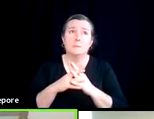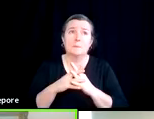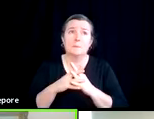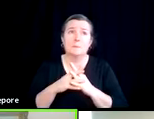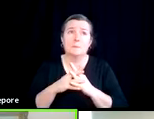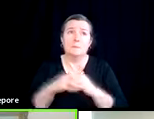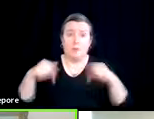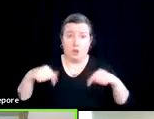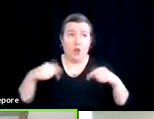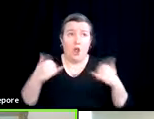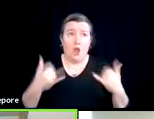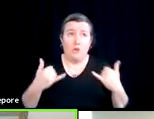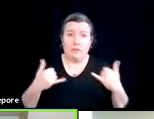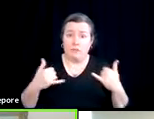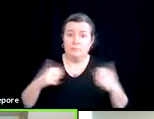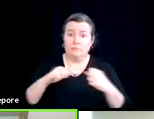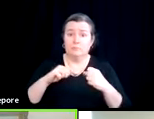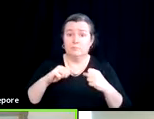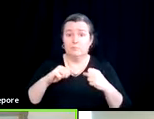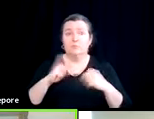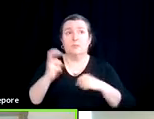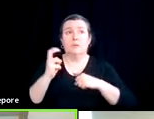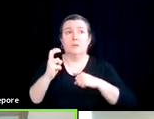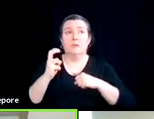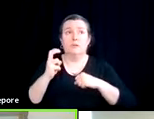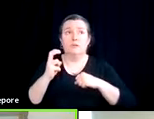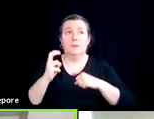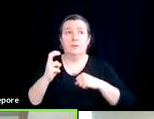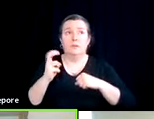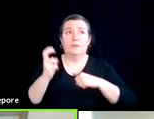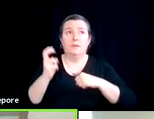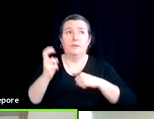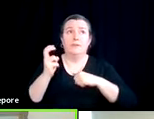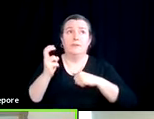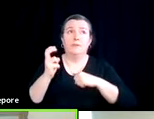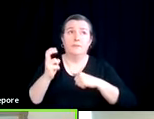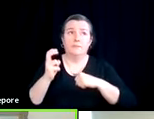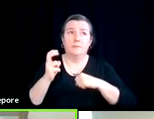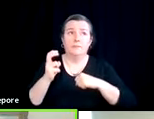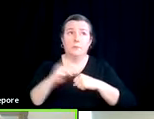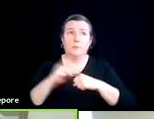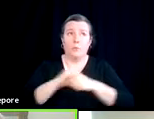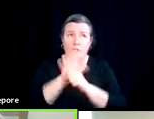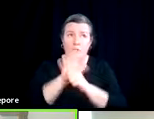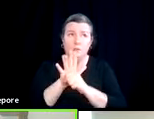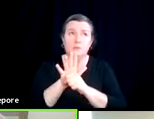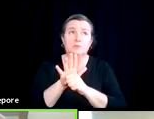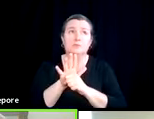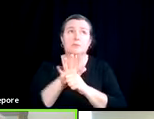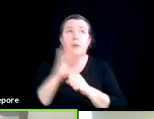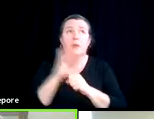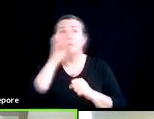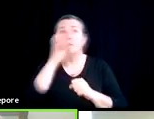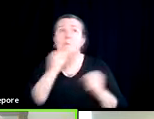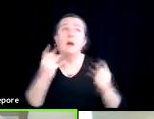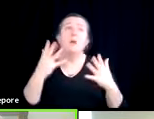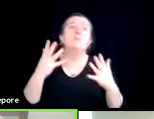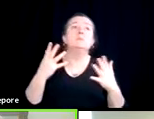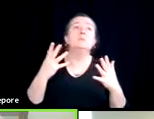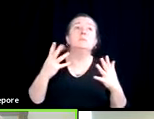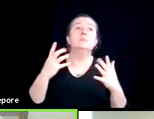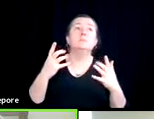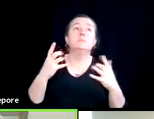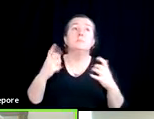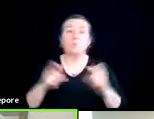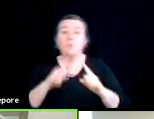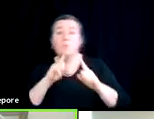reporting. I think we can assume that the number of reported cases are probably less than what